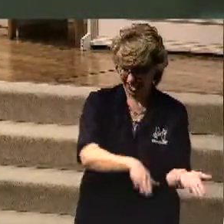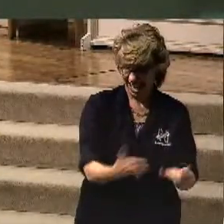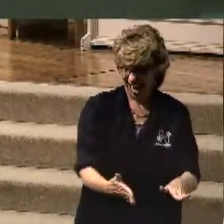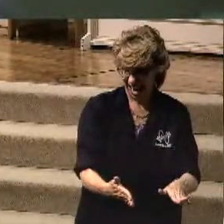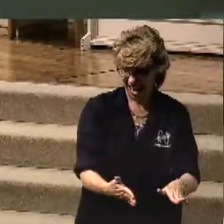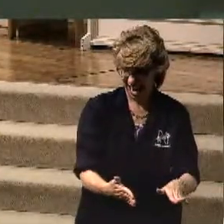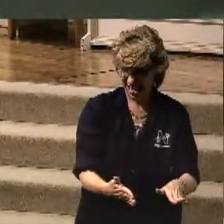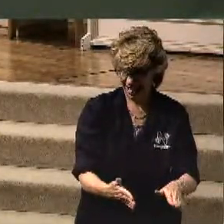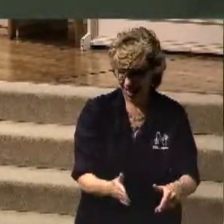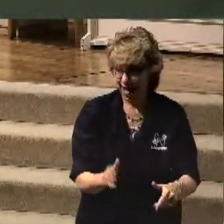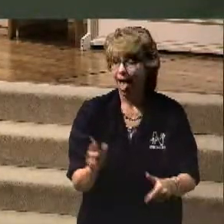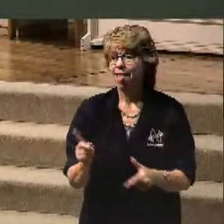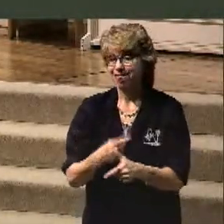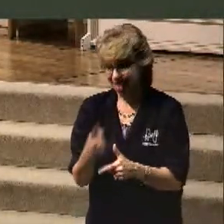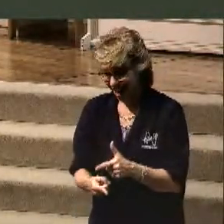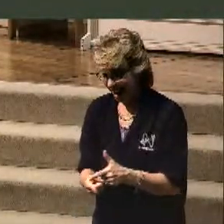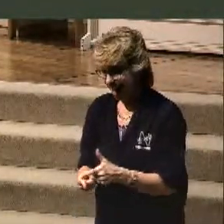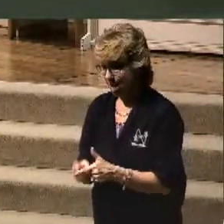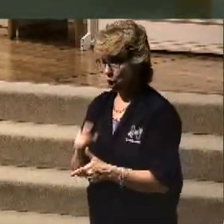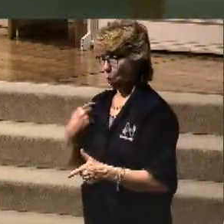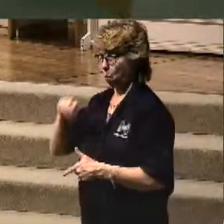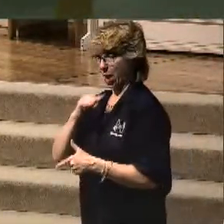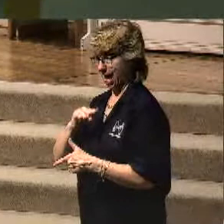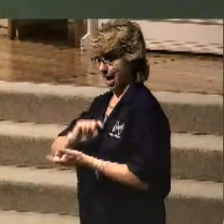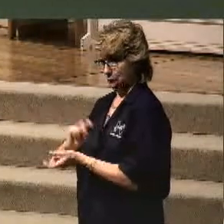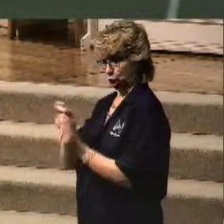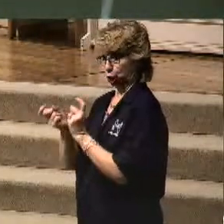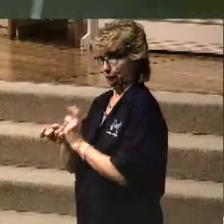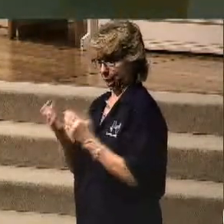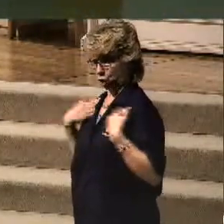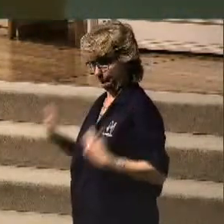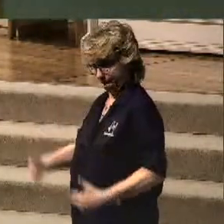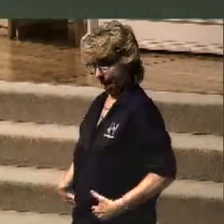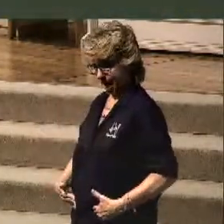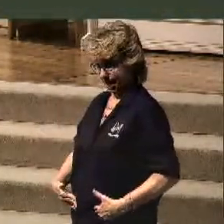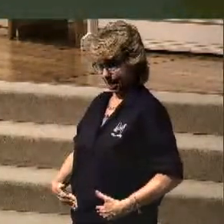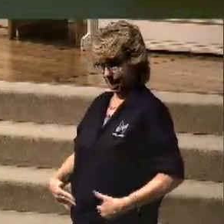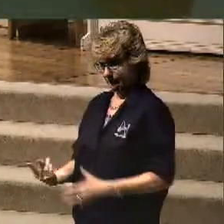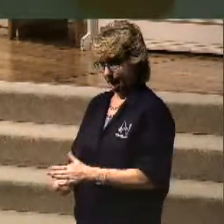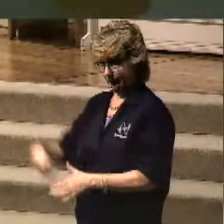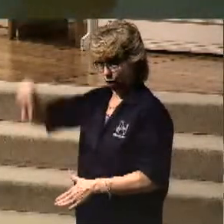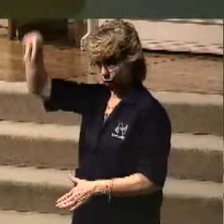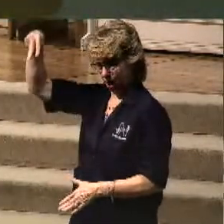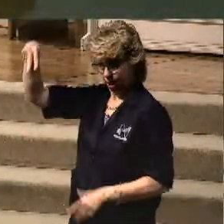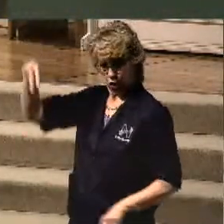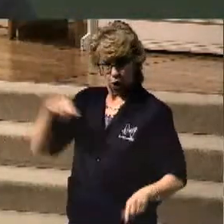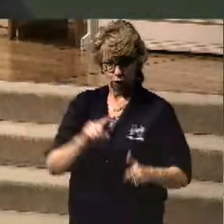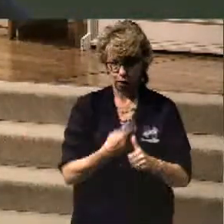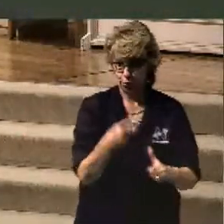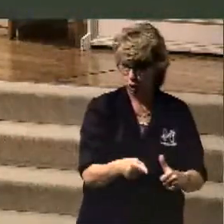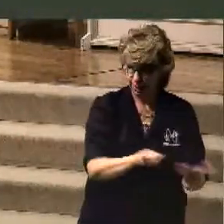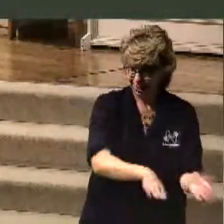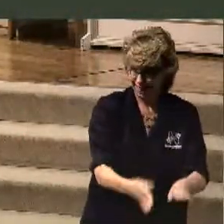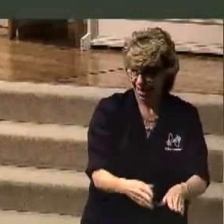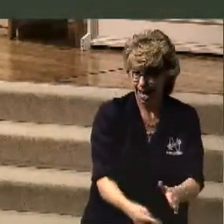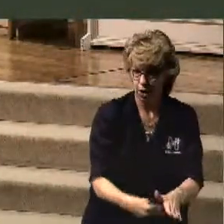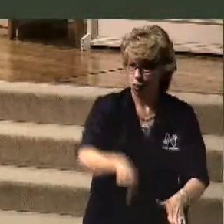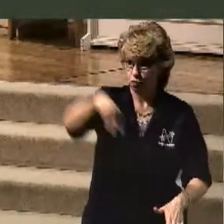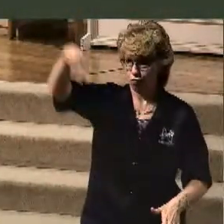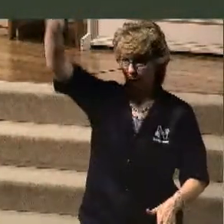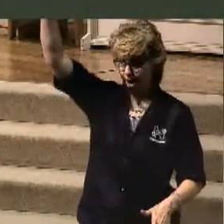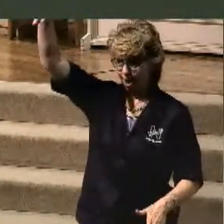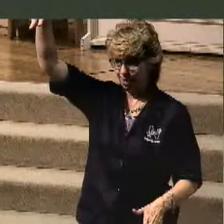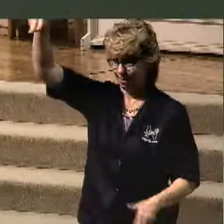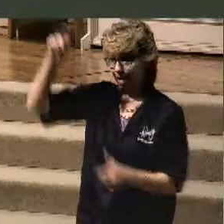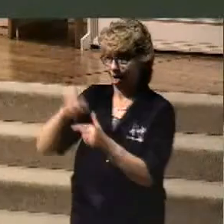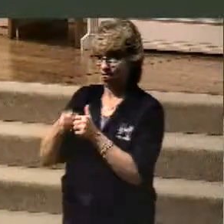clouds." It appears to me, and I just looking at this scripture just as